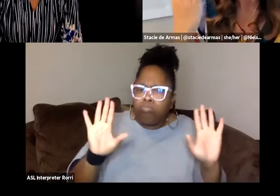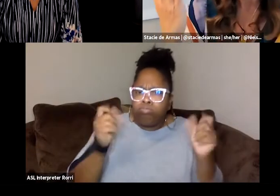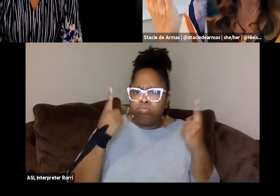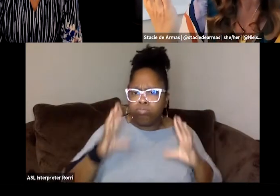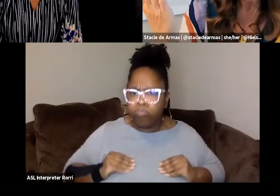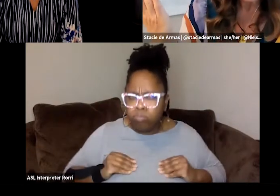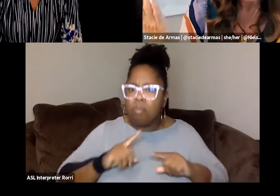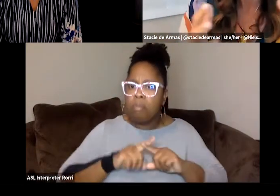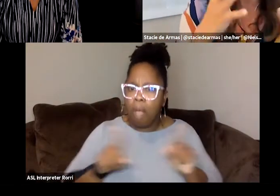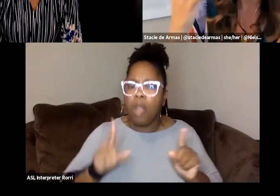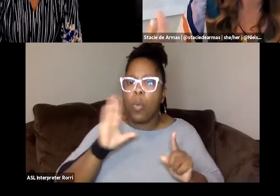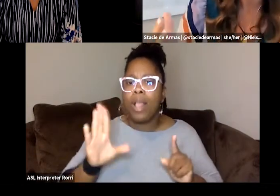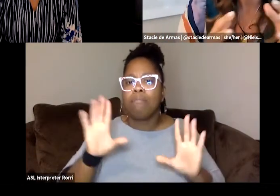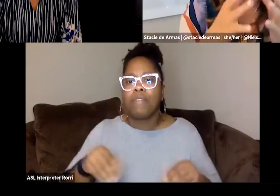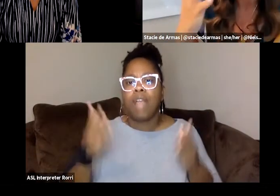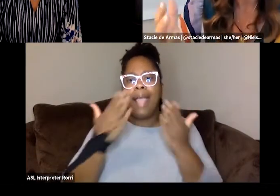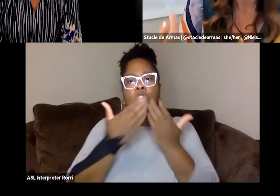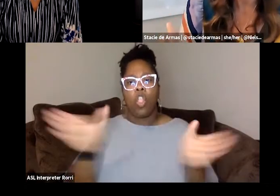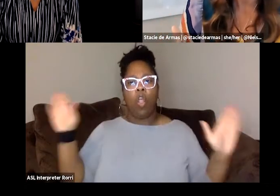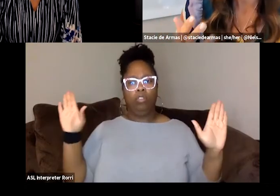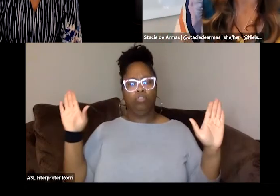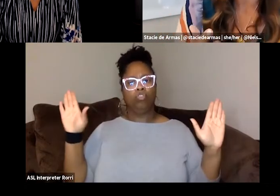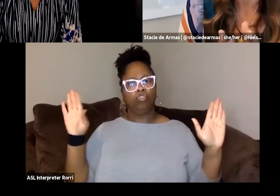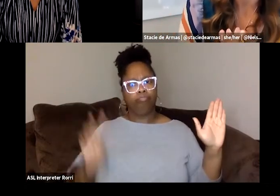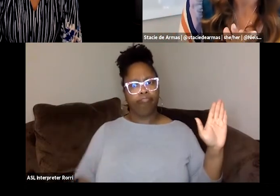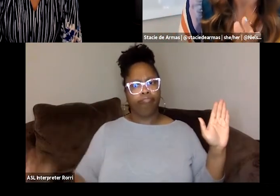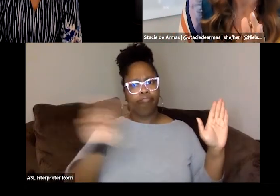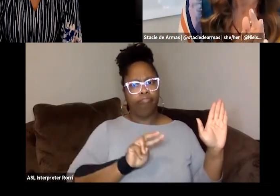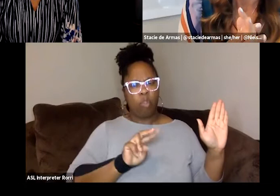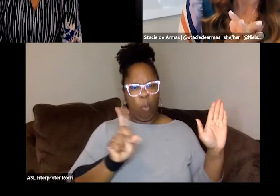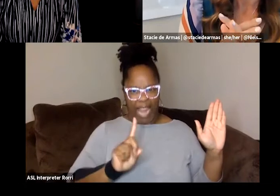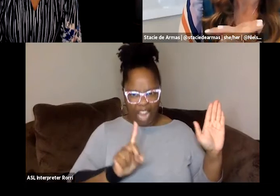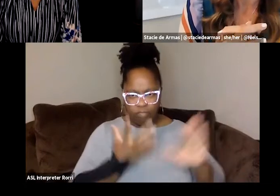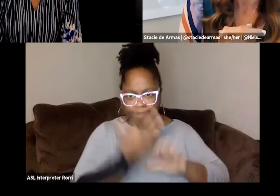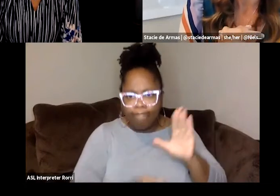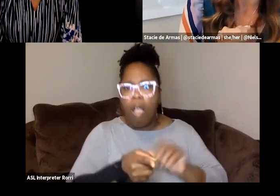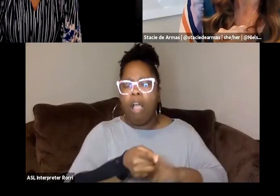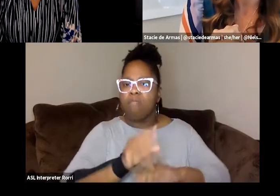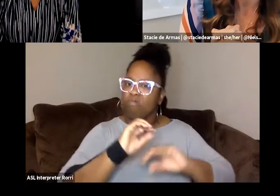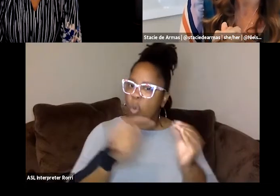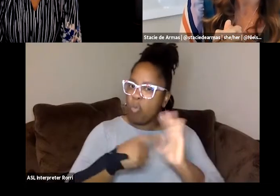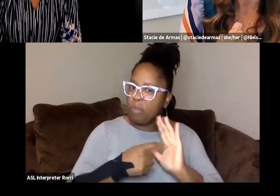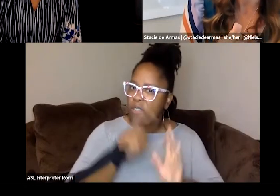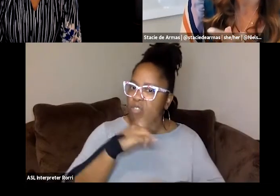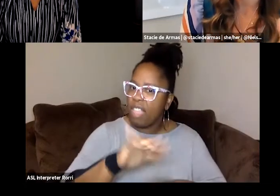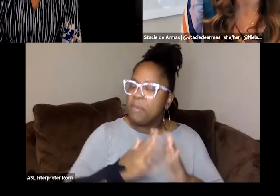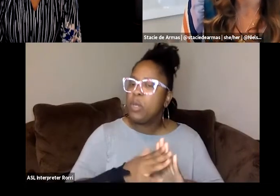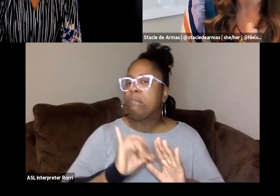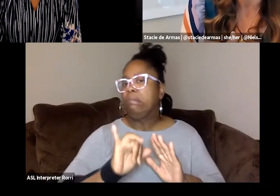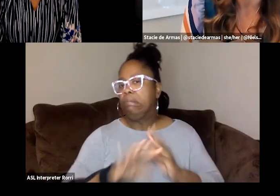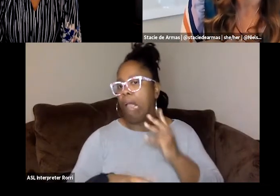a larger level, sort of an overall level, where there are gaps. And perhaps, unlock